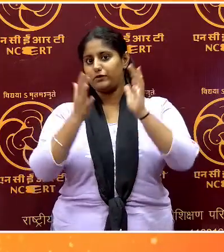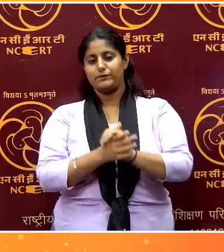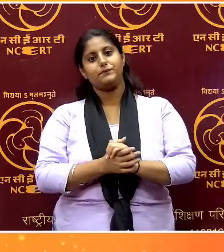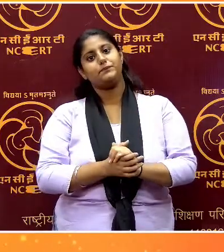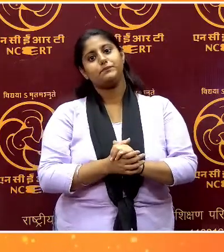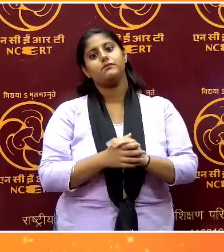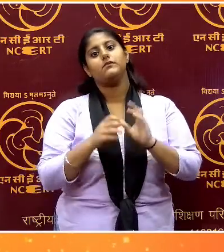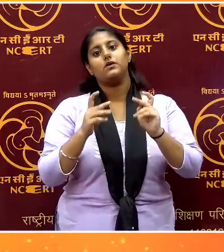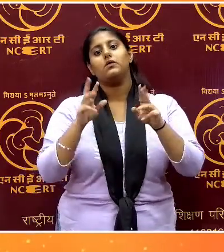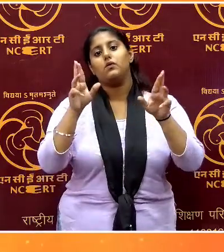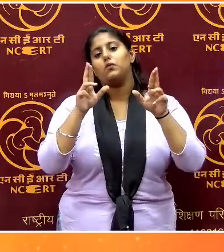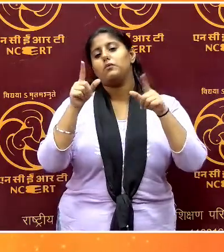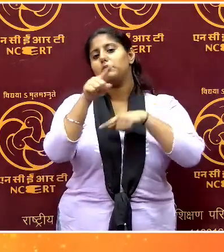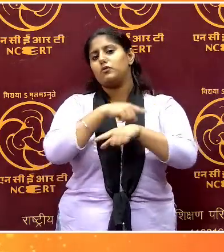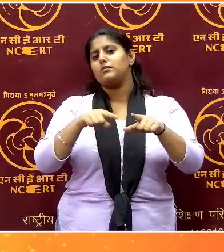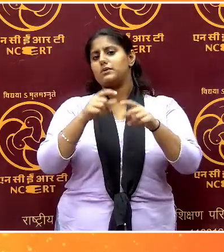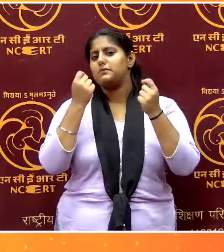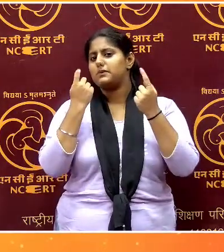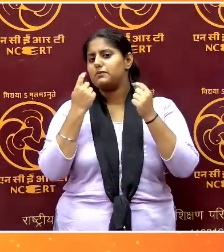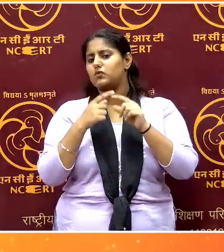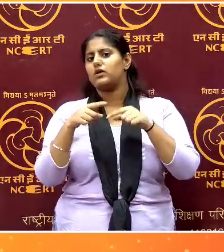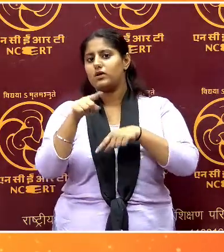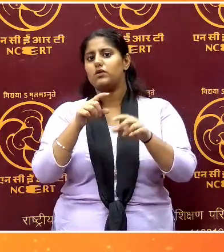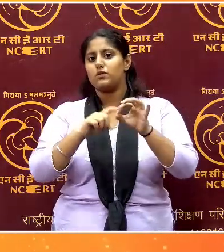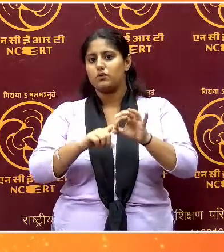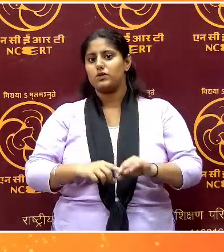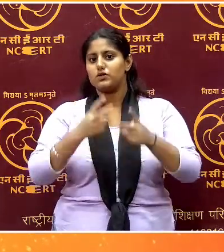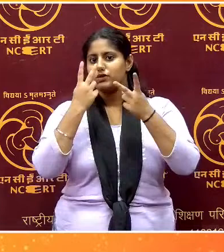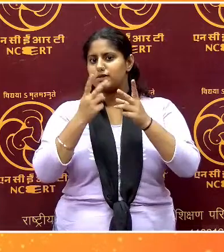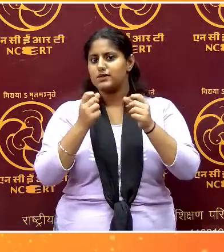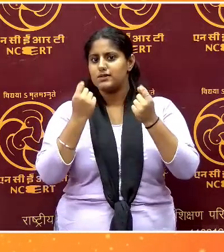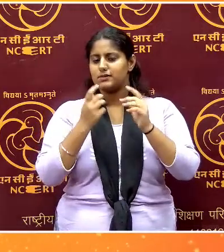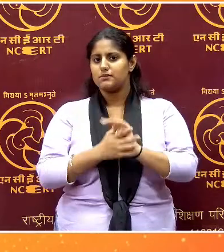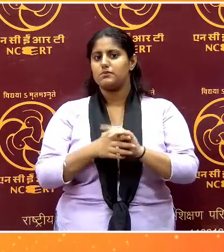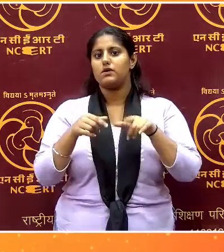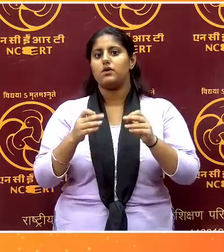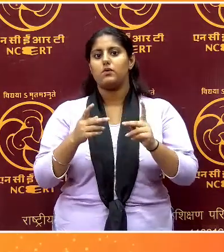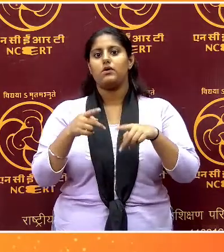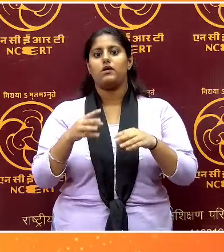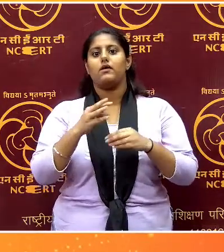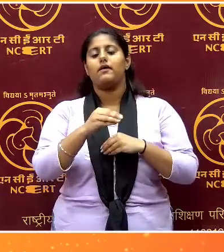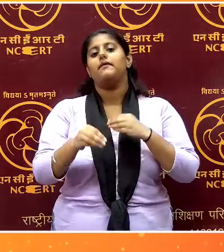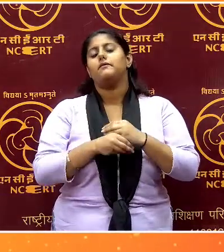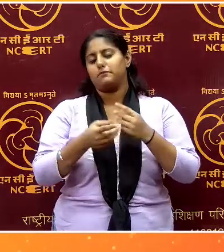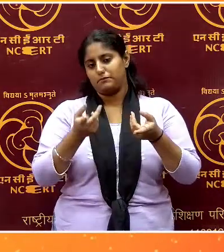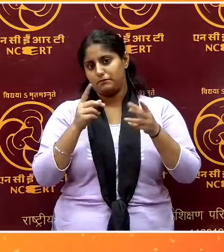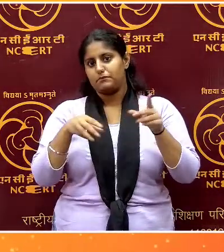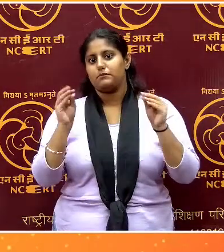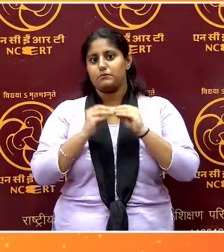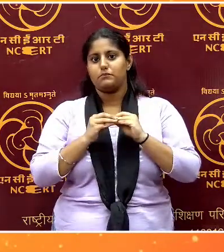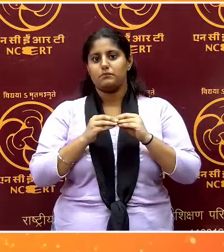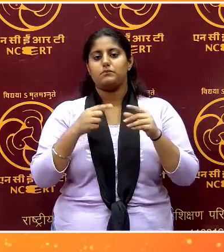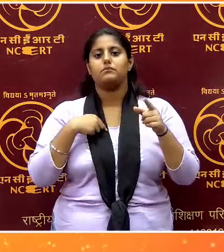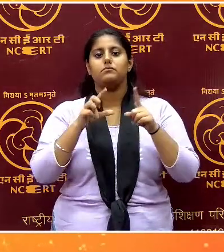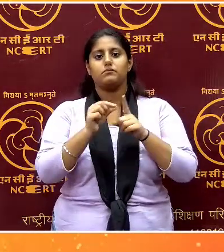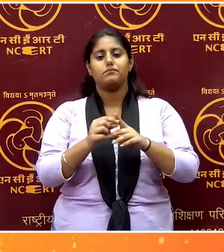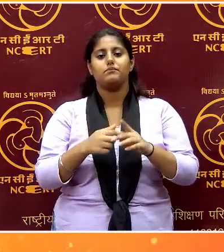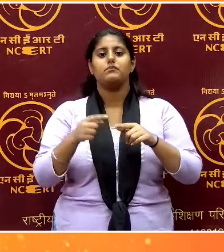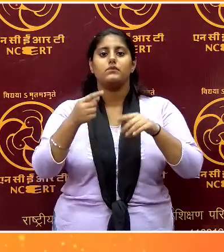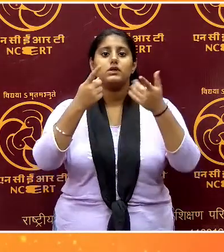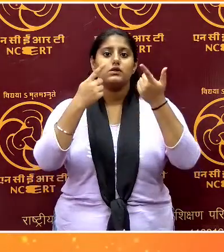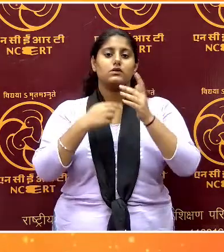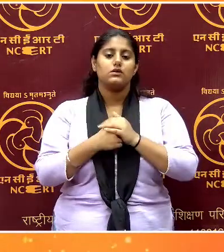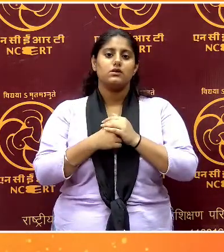So, I hope you have understood this question, children. Yes. Yes, Now, ma'am. let us do another one. A number of students studying